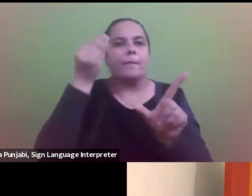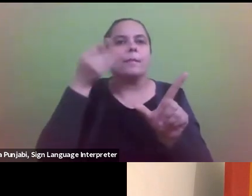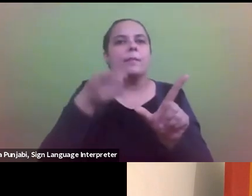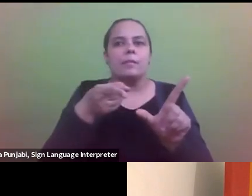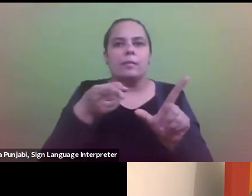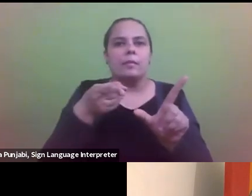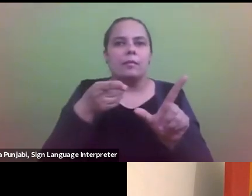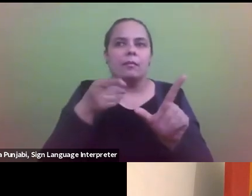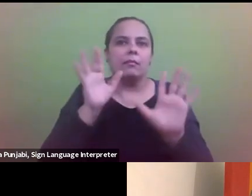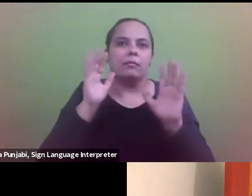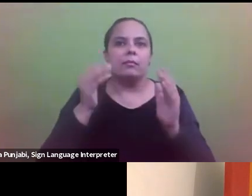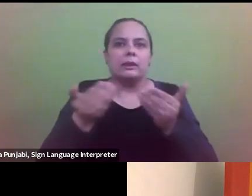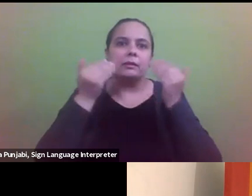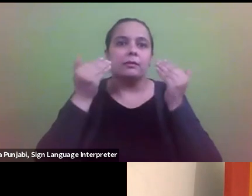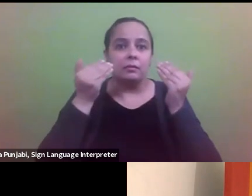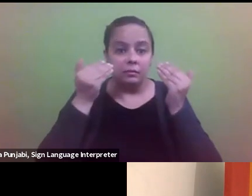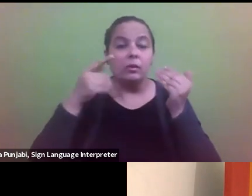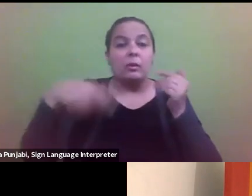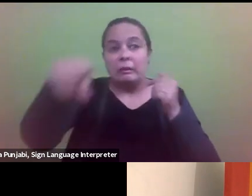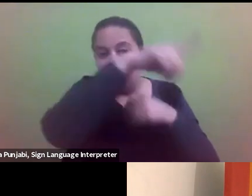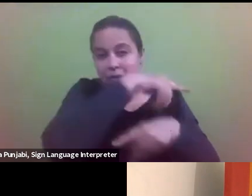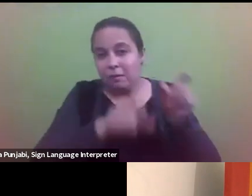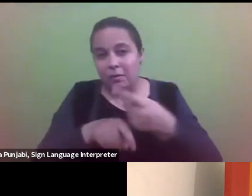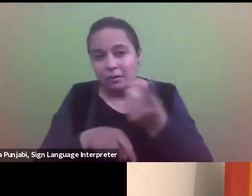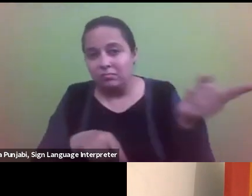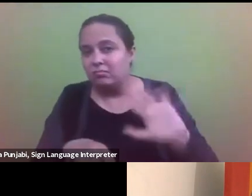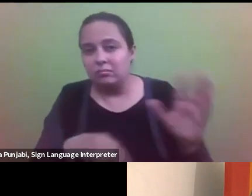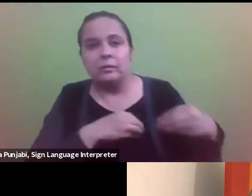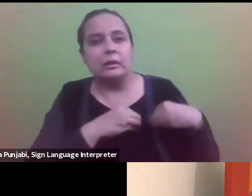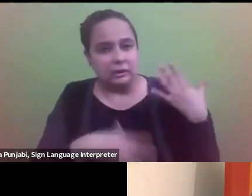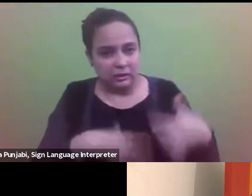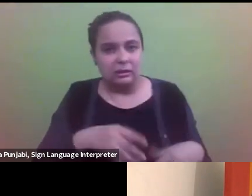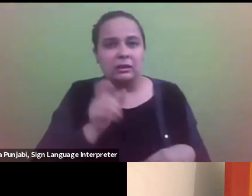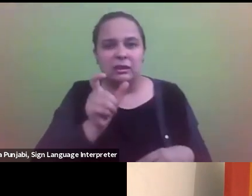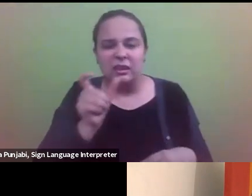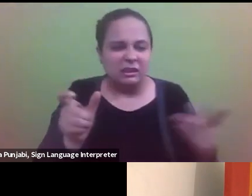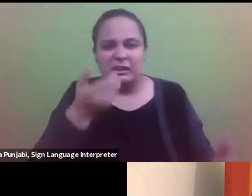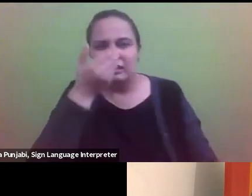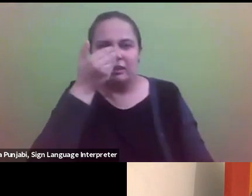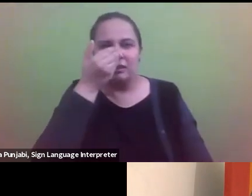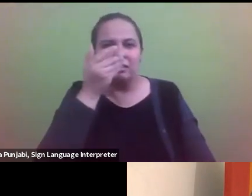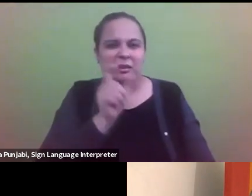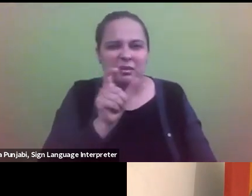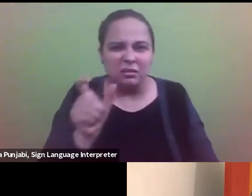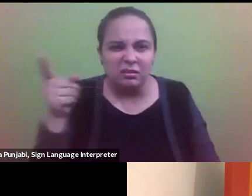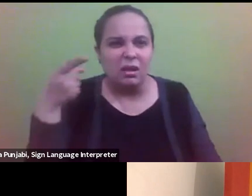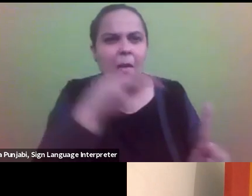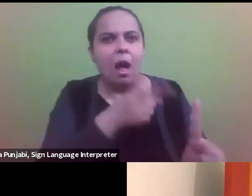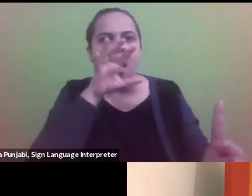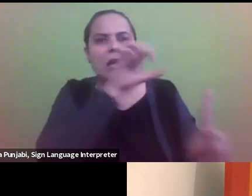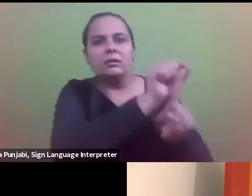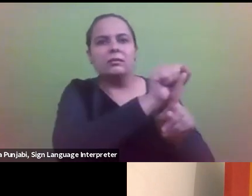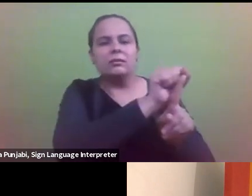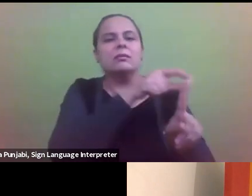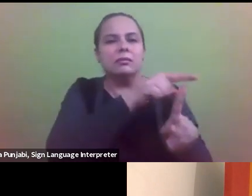are covering their caste identities by using other surnames because they know that surnames are markers of their caste. So they are using